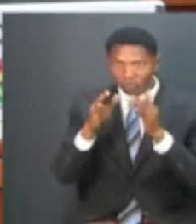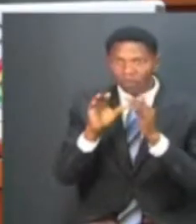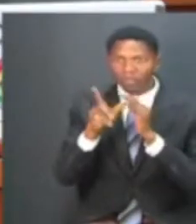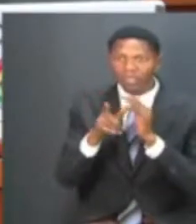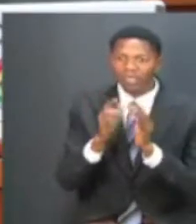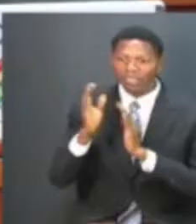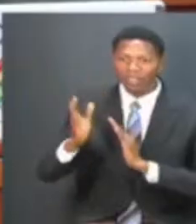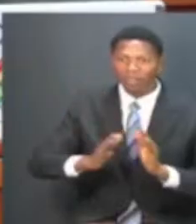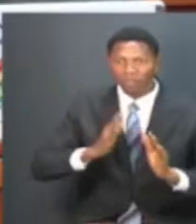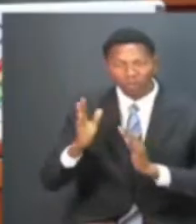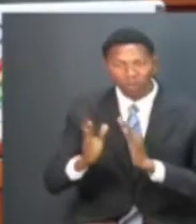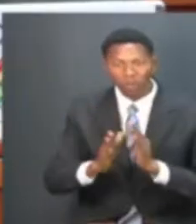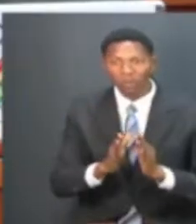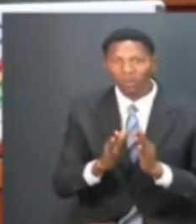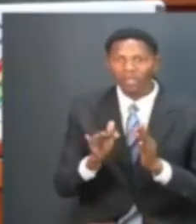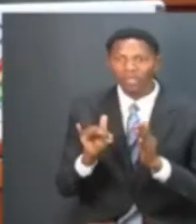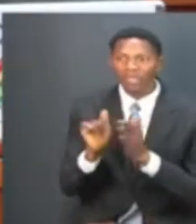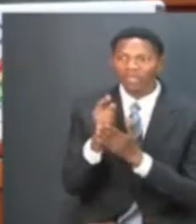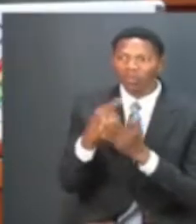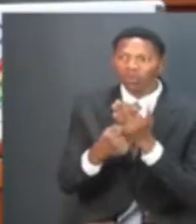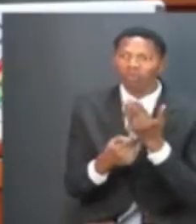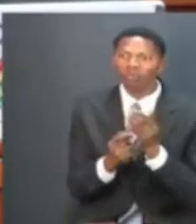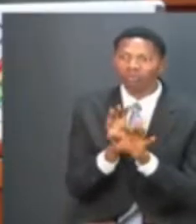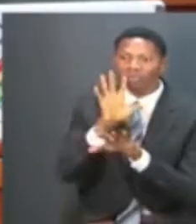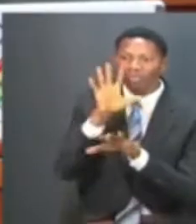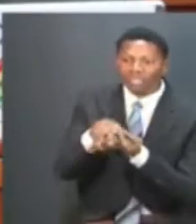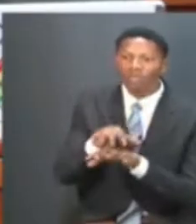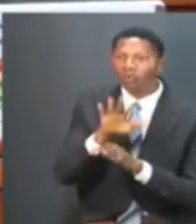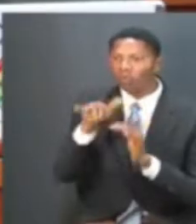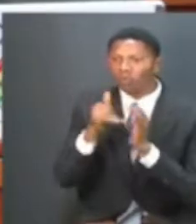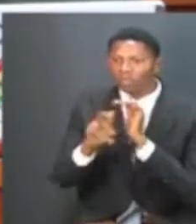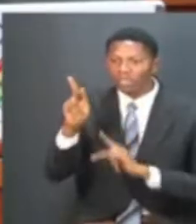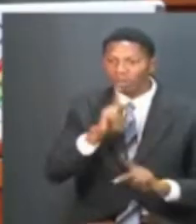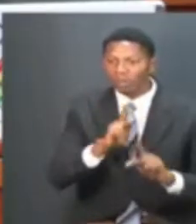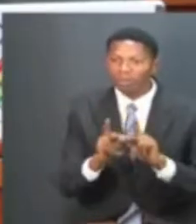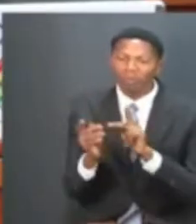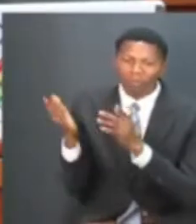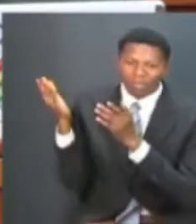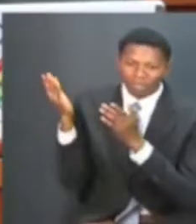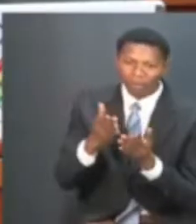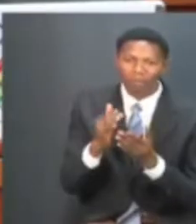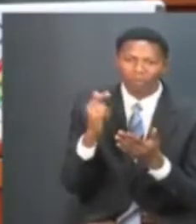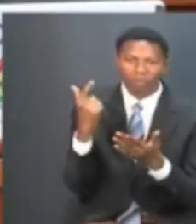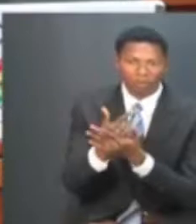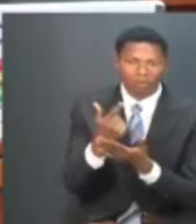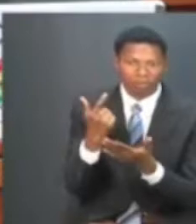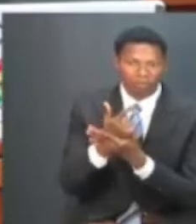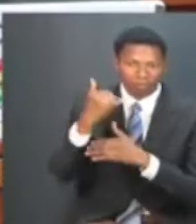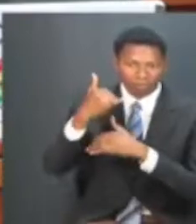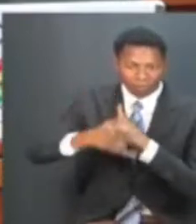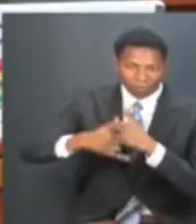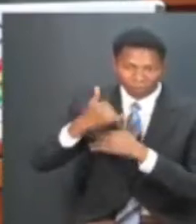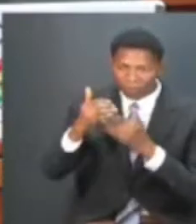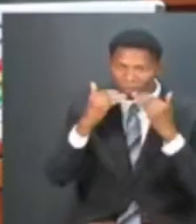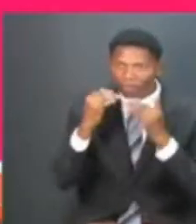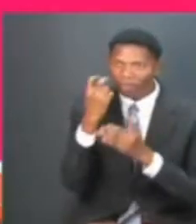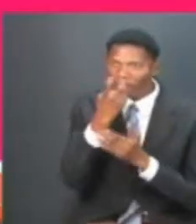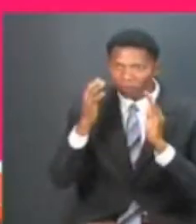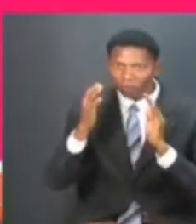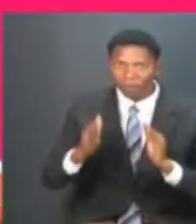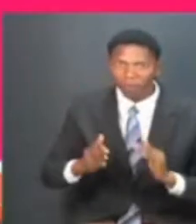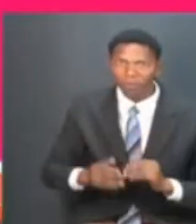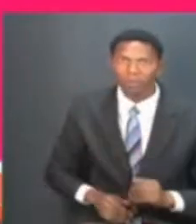way of mainstreaming them into the developmental agenda of this country. Thank you very much, Mr. Speaker.